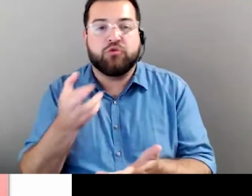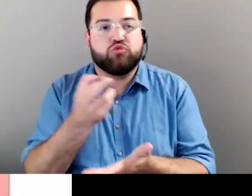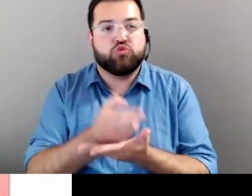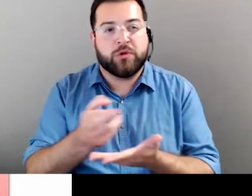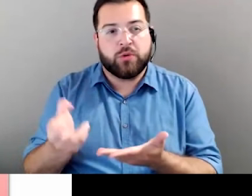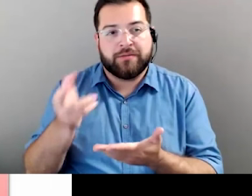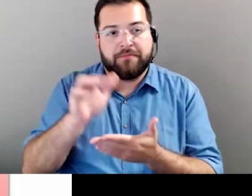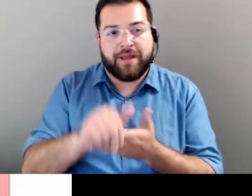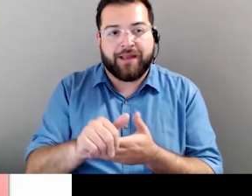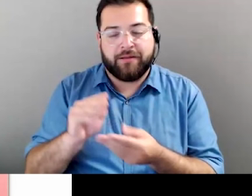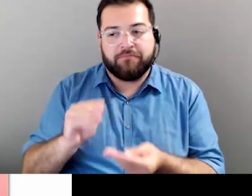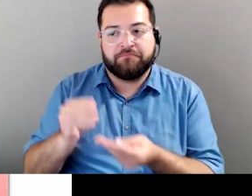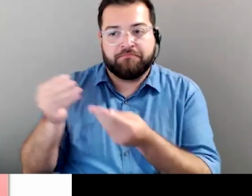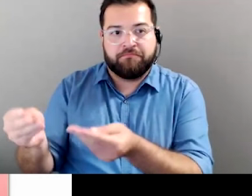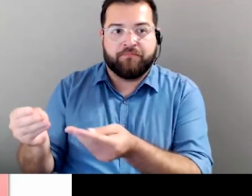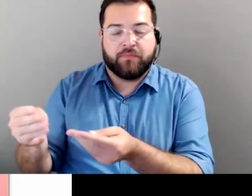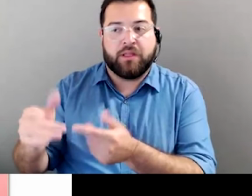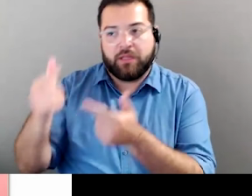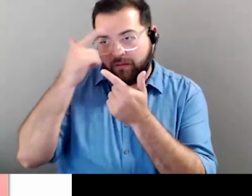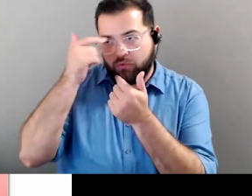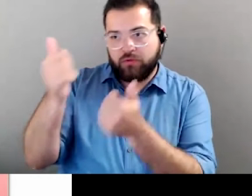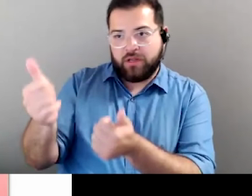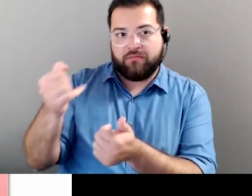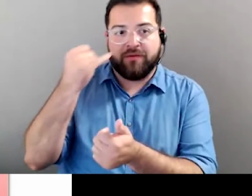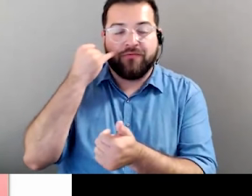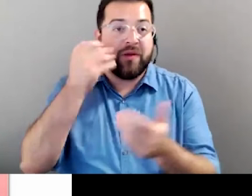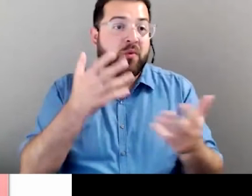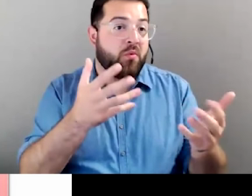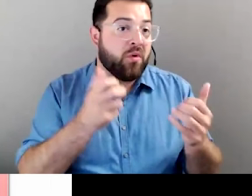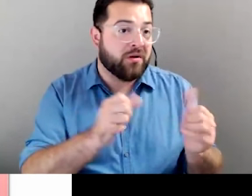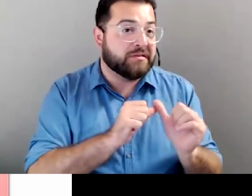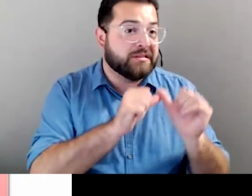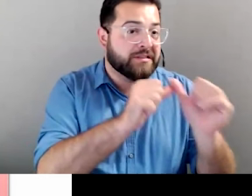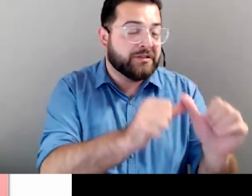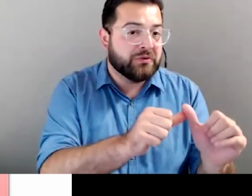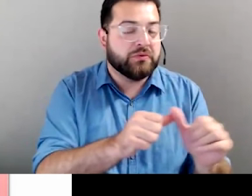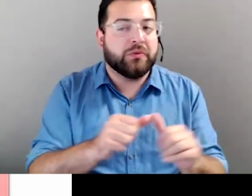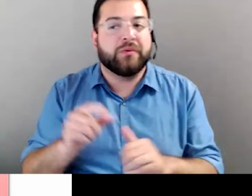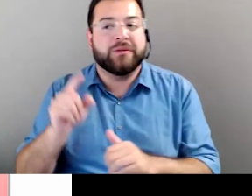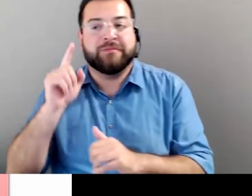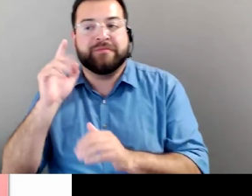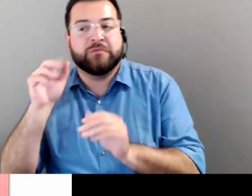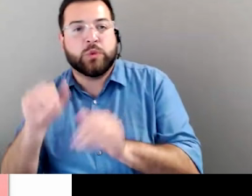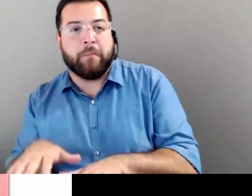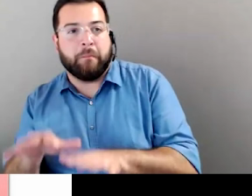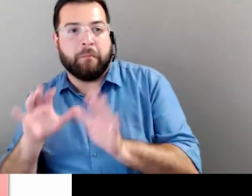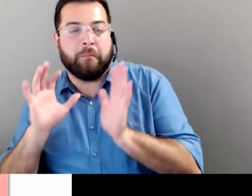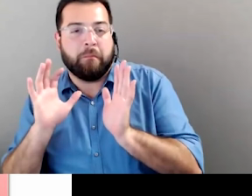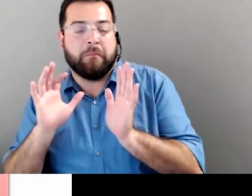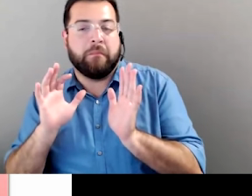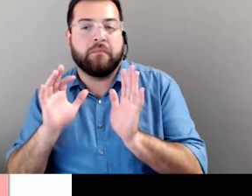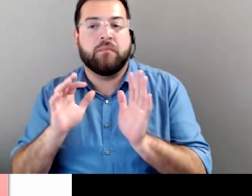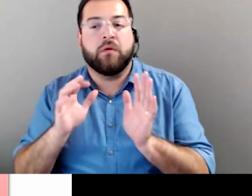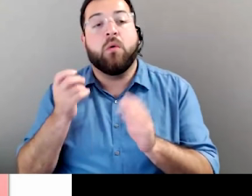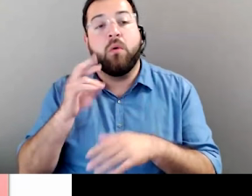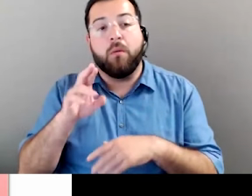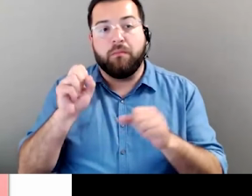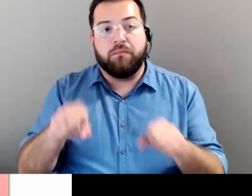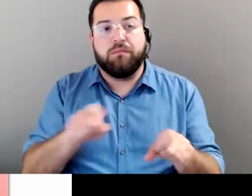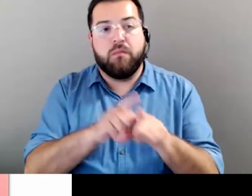to the student, and it's up to them whether or not they want to further and discuss things with me, or they can use our